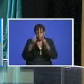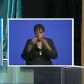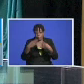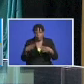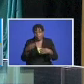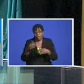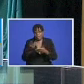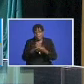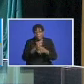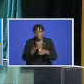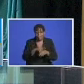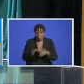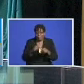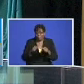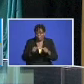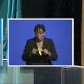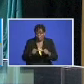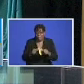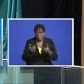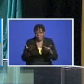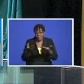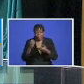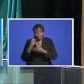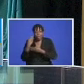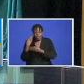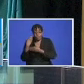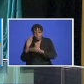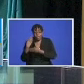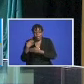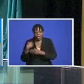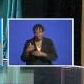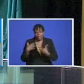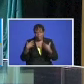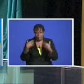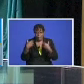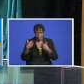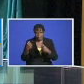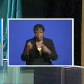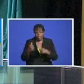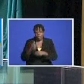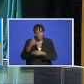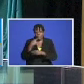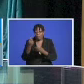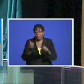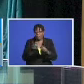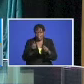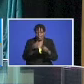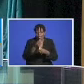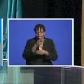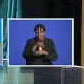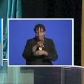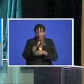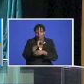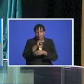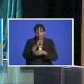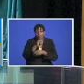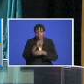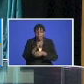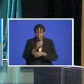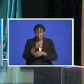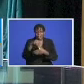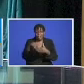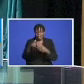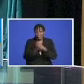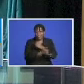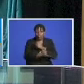other times persisting. Here at home, health officials haven't confirmed any variants in country, at least not yet. With a closer